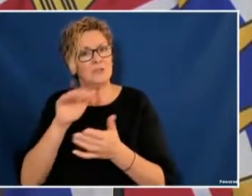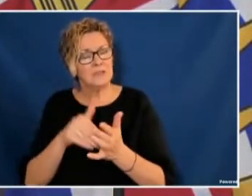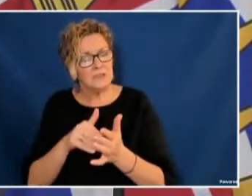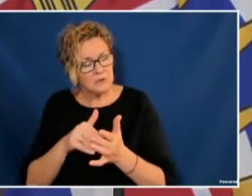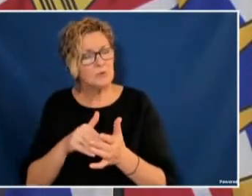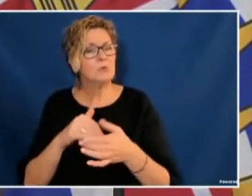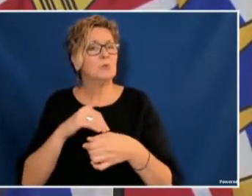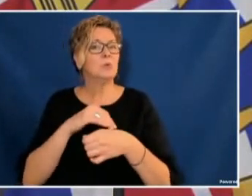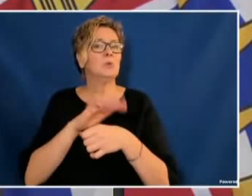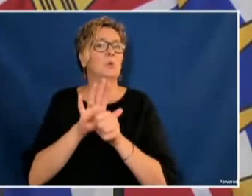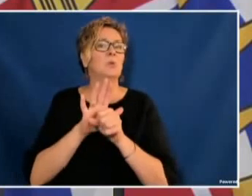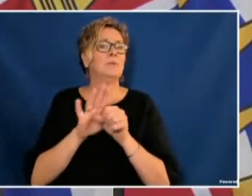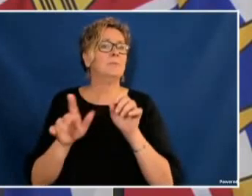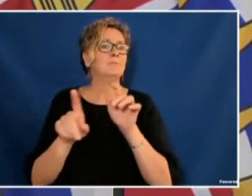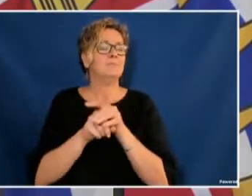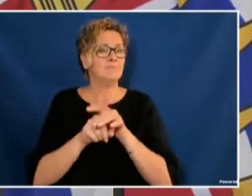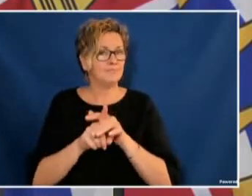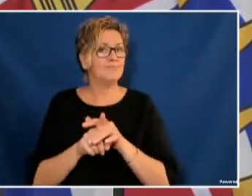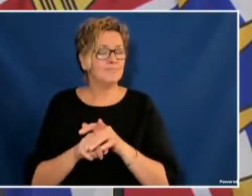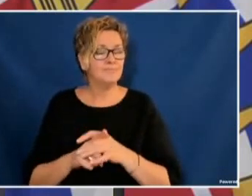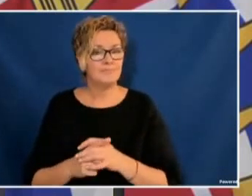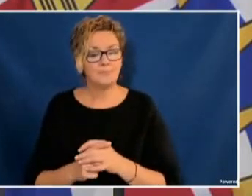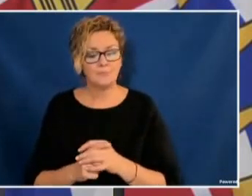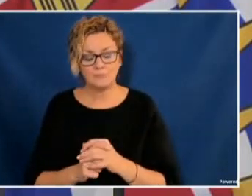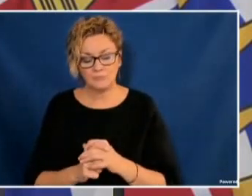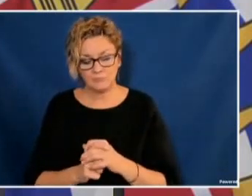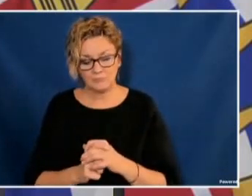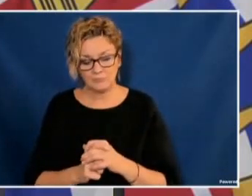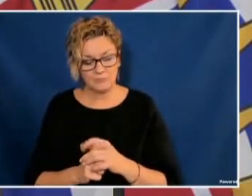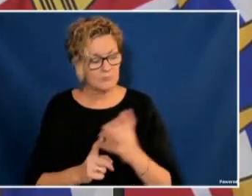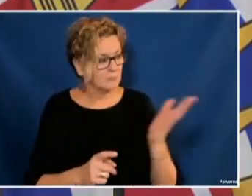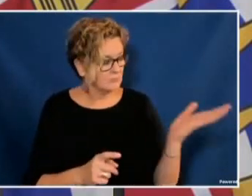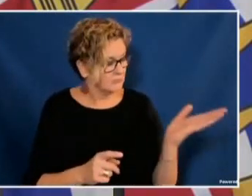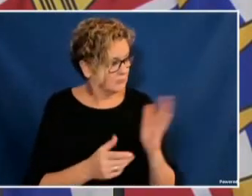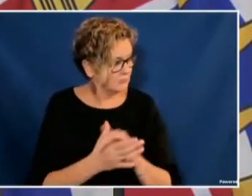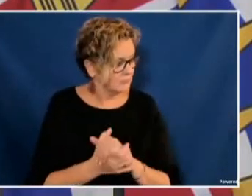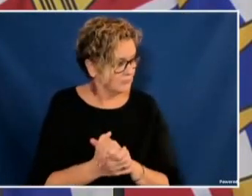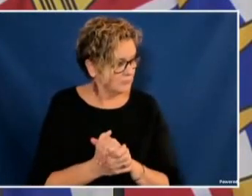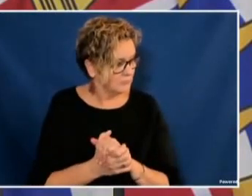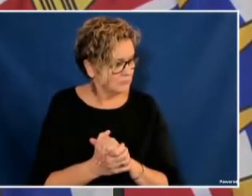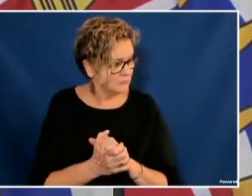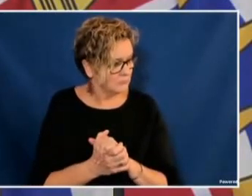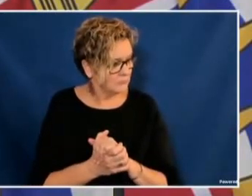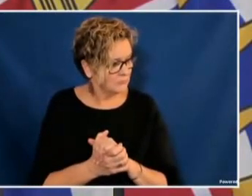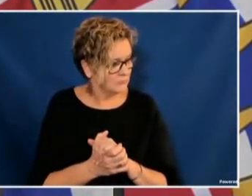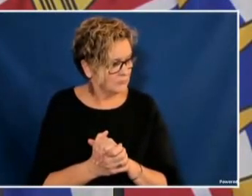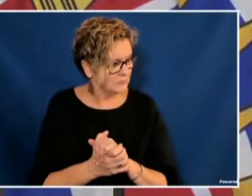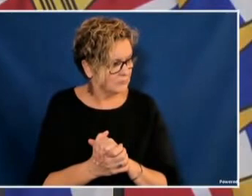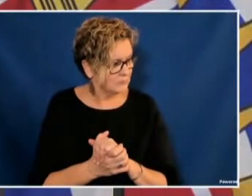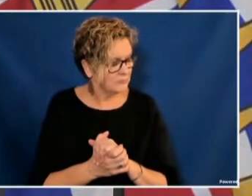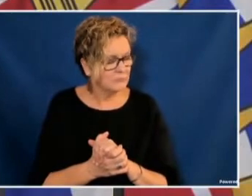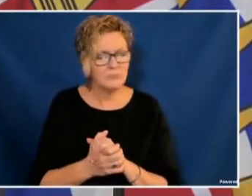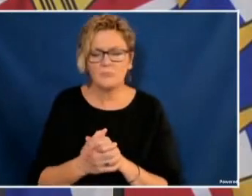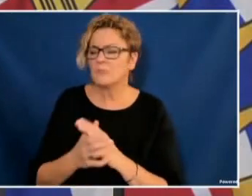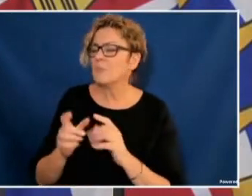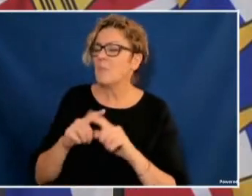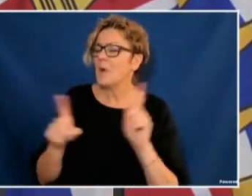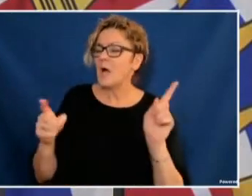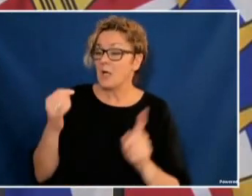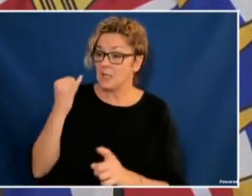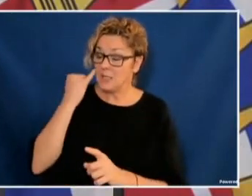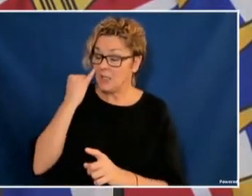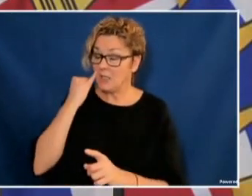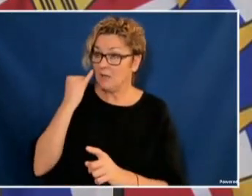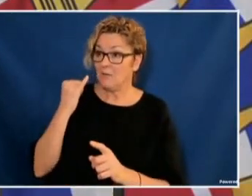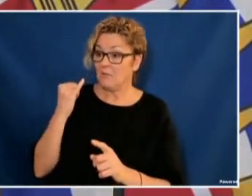strong enough for them. Oh, I hadn't heard that. You know, these are absolutely things that are